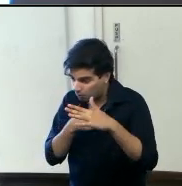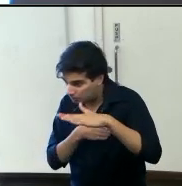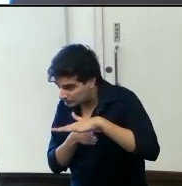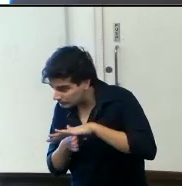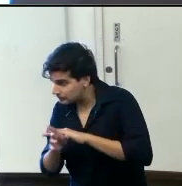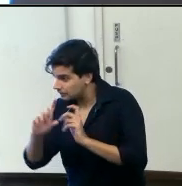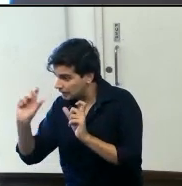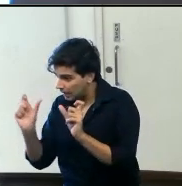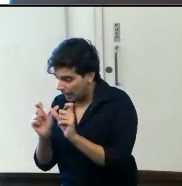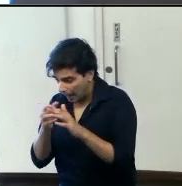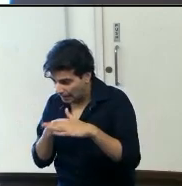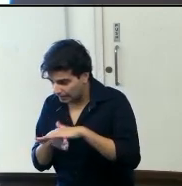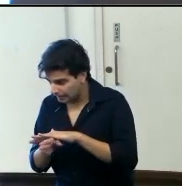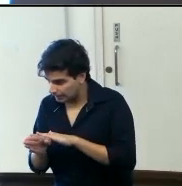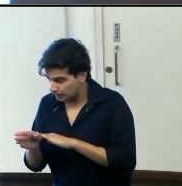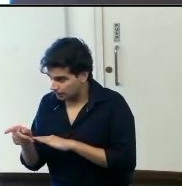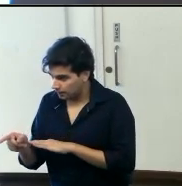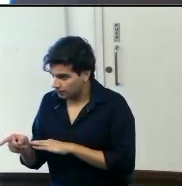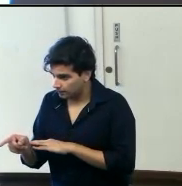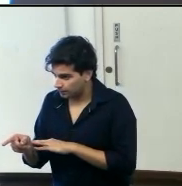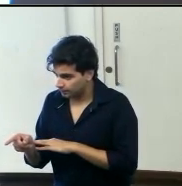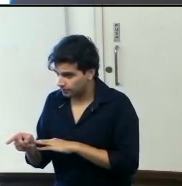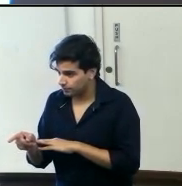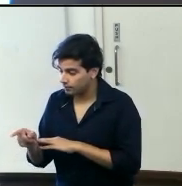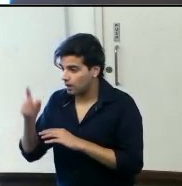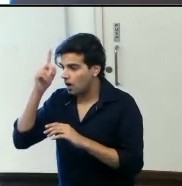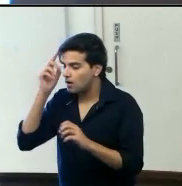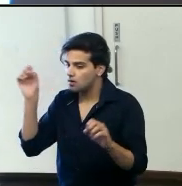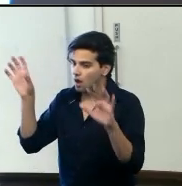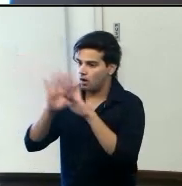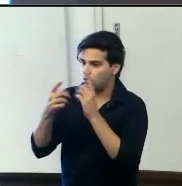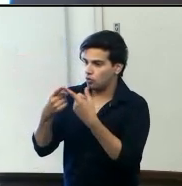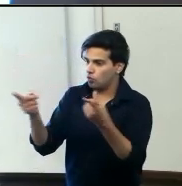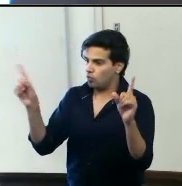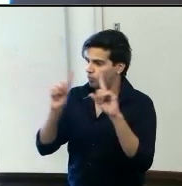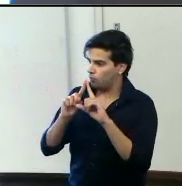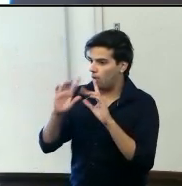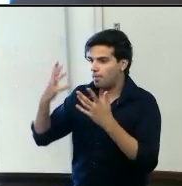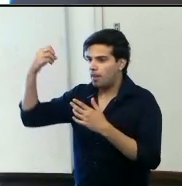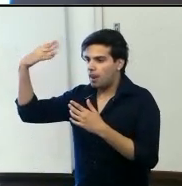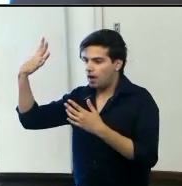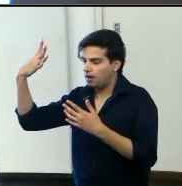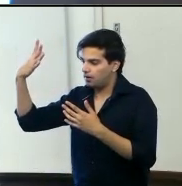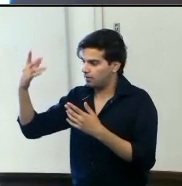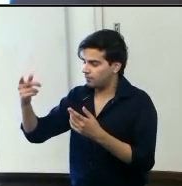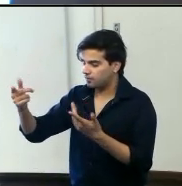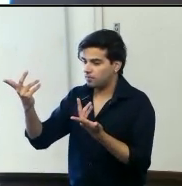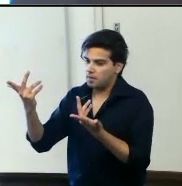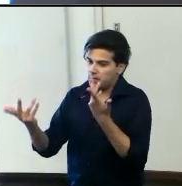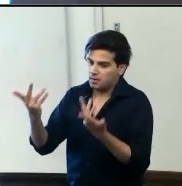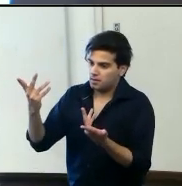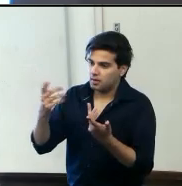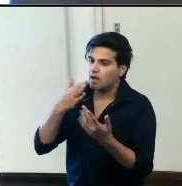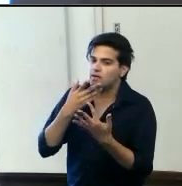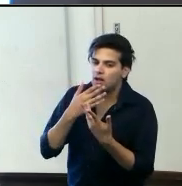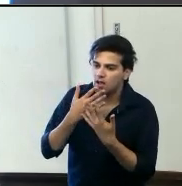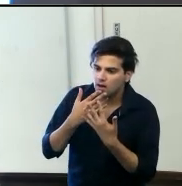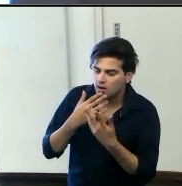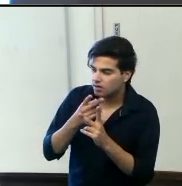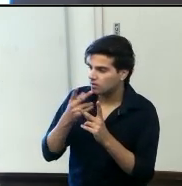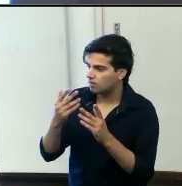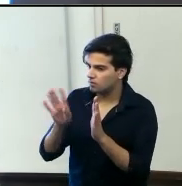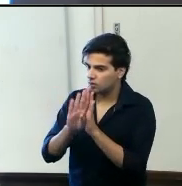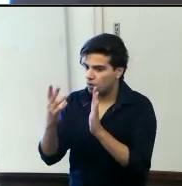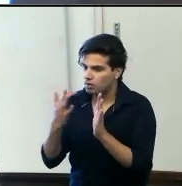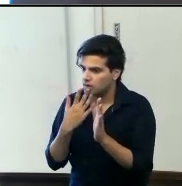they entered a dark room, or you can bring in light, or you can bring in the color of the door.